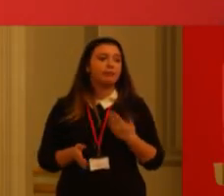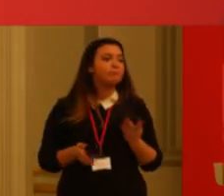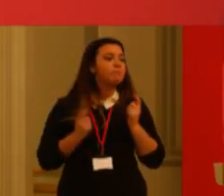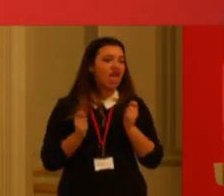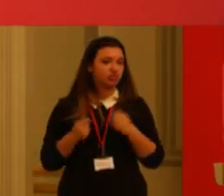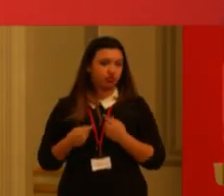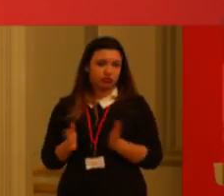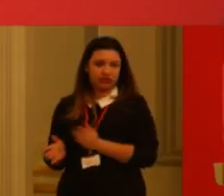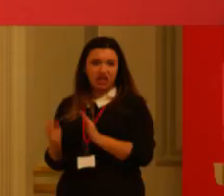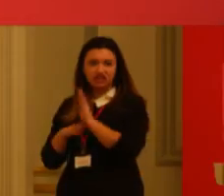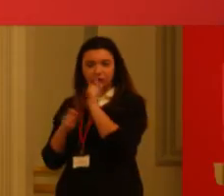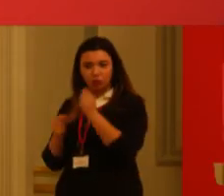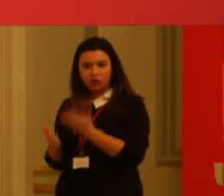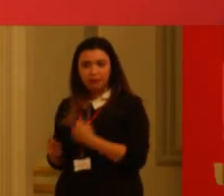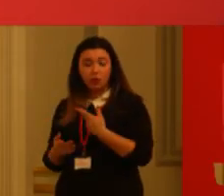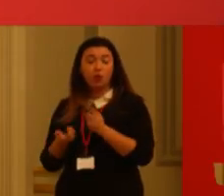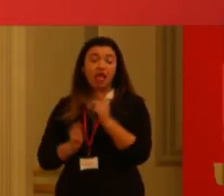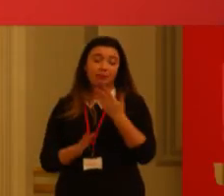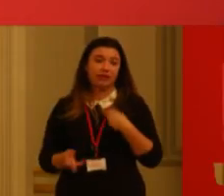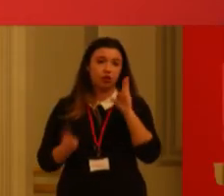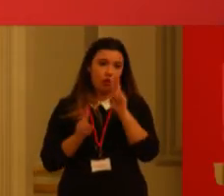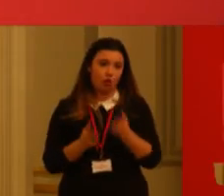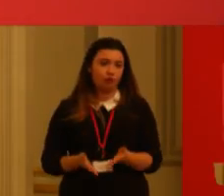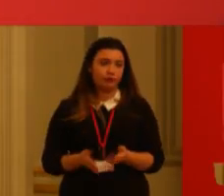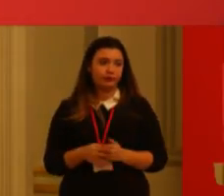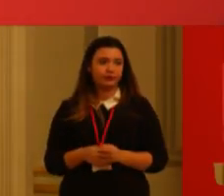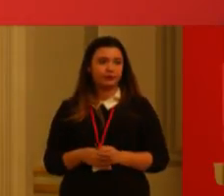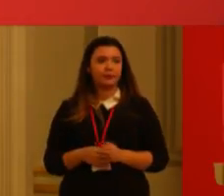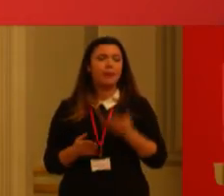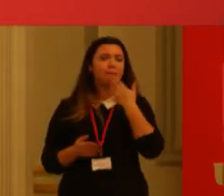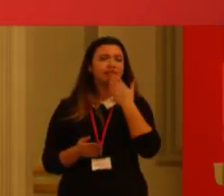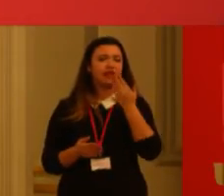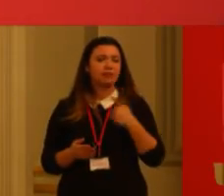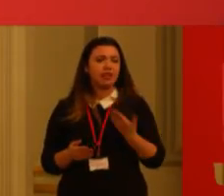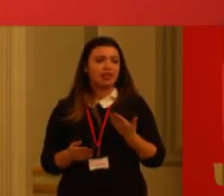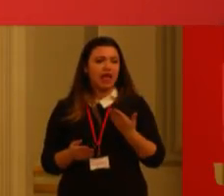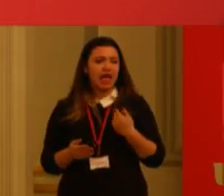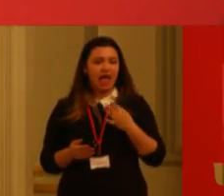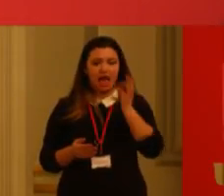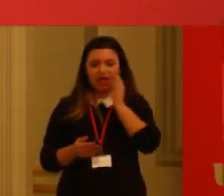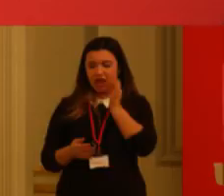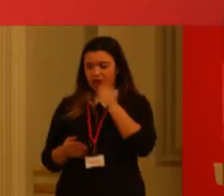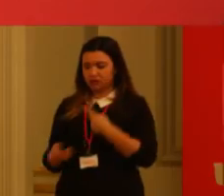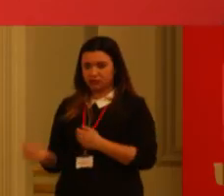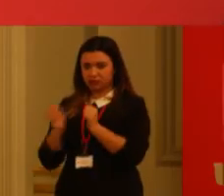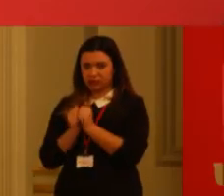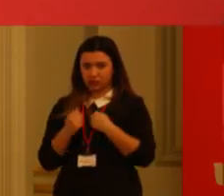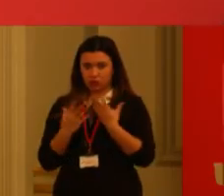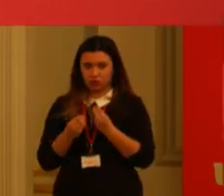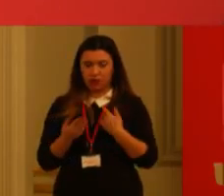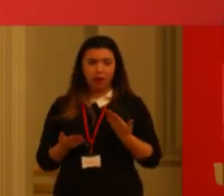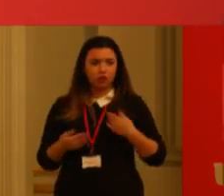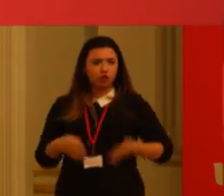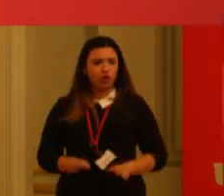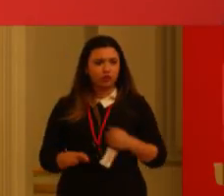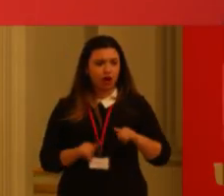Being dependent on your family is a mechanism, but these individuals are hardly able to make use of that mechanism. For